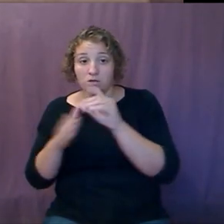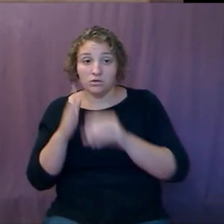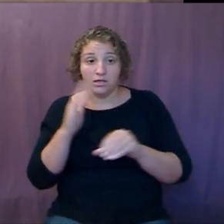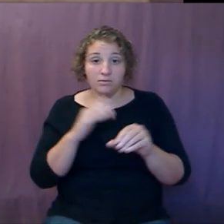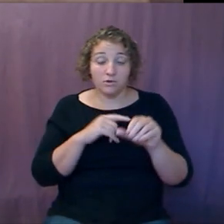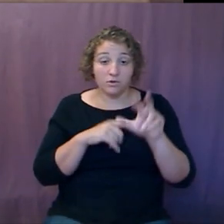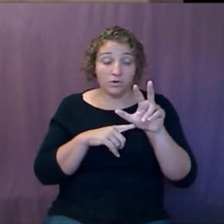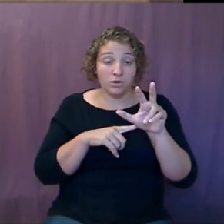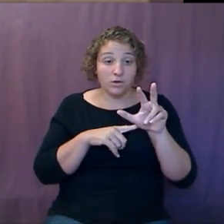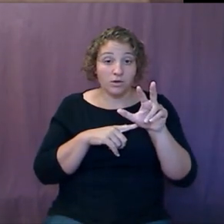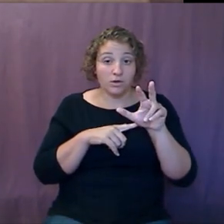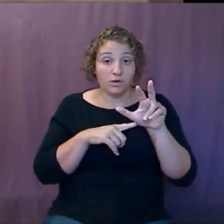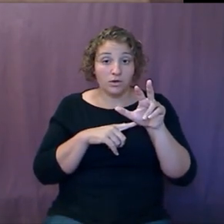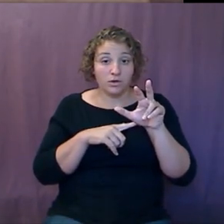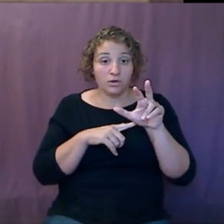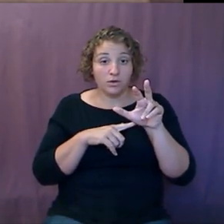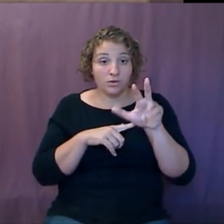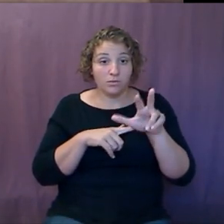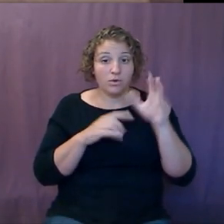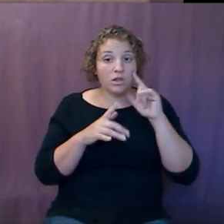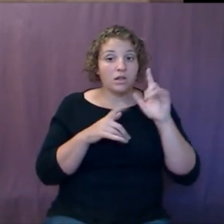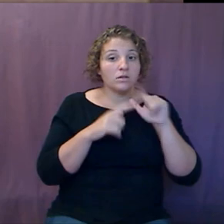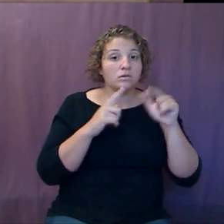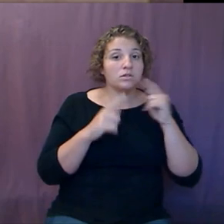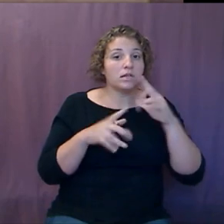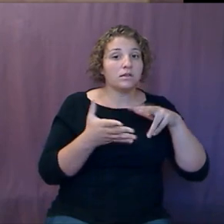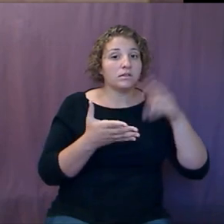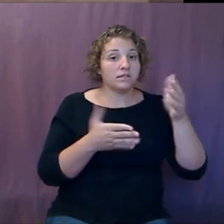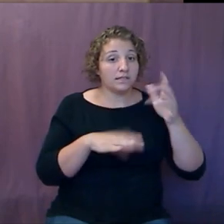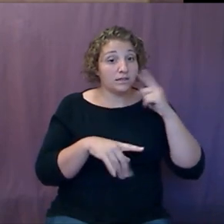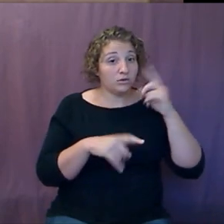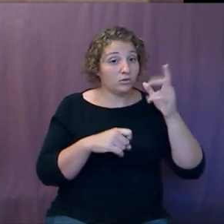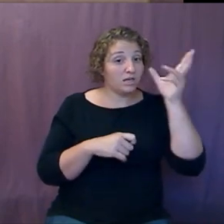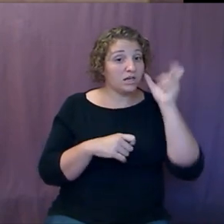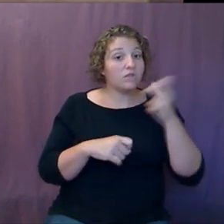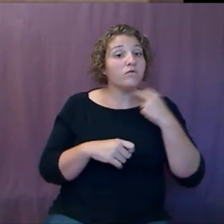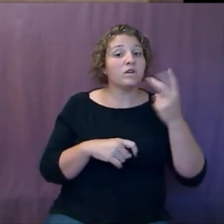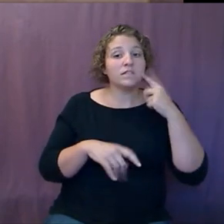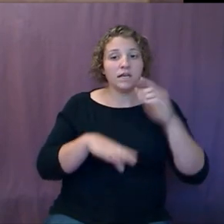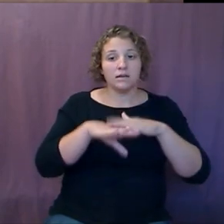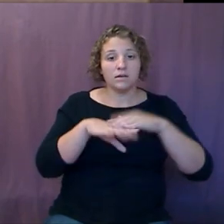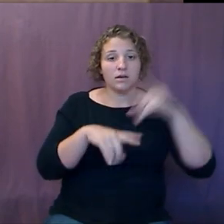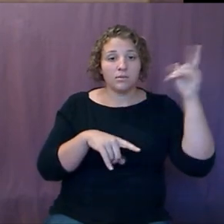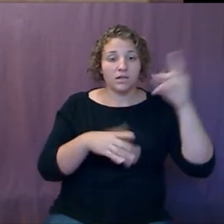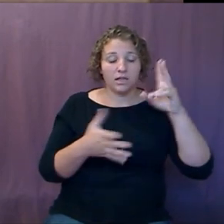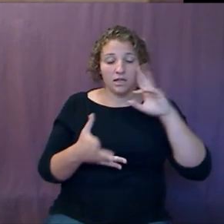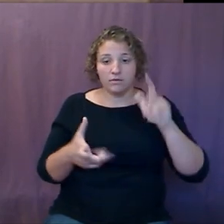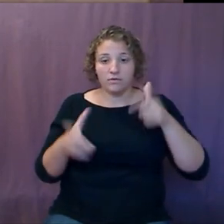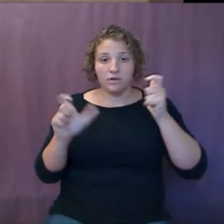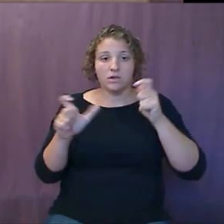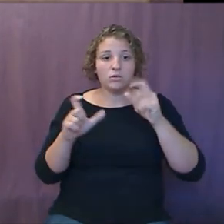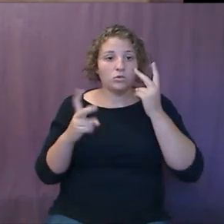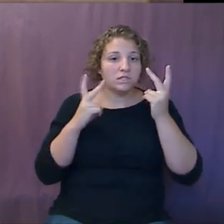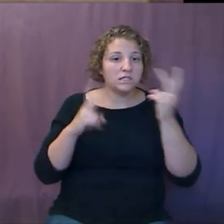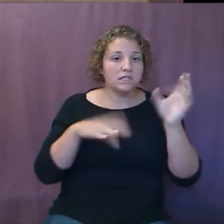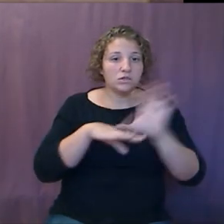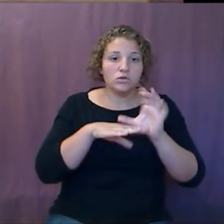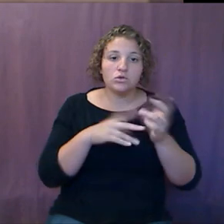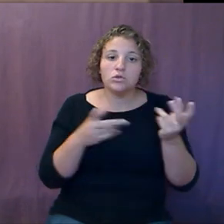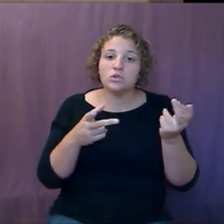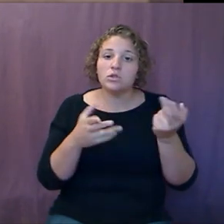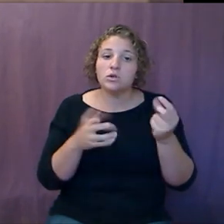19 as christ returns the church is gone so what are you saying pastor it is my heartfelt conviction